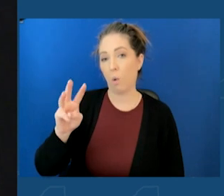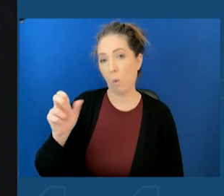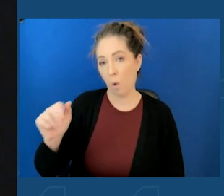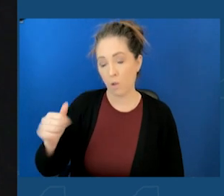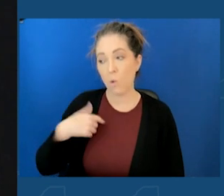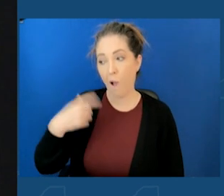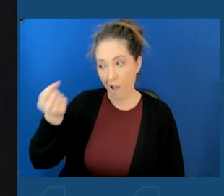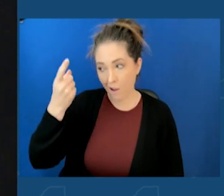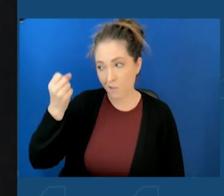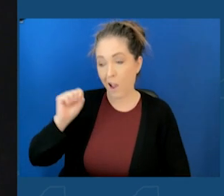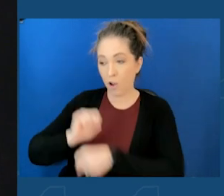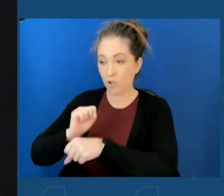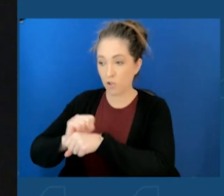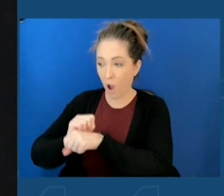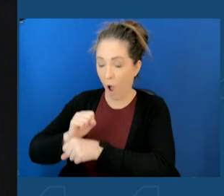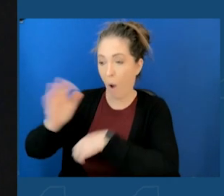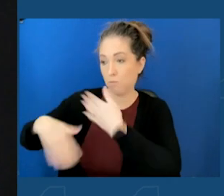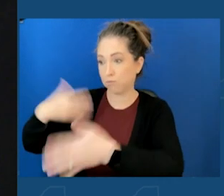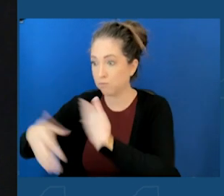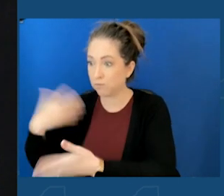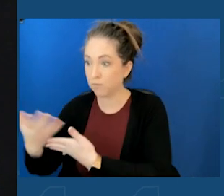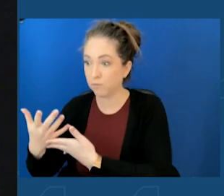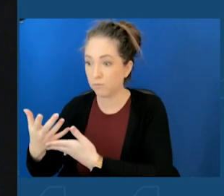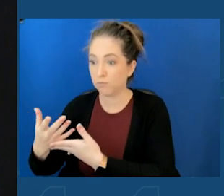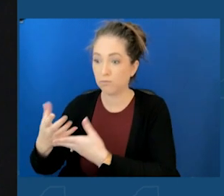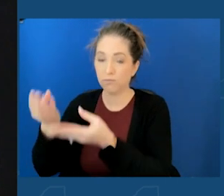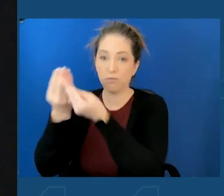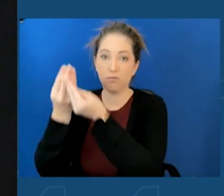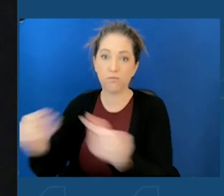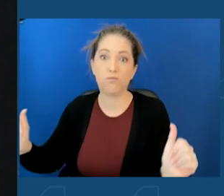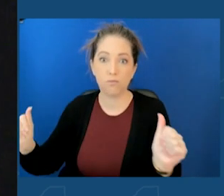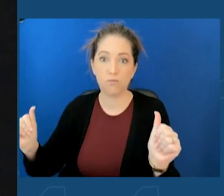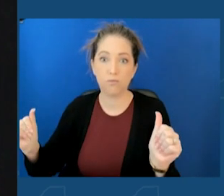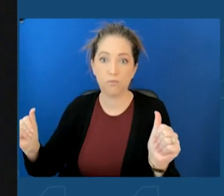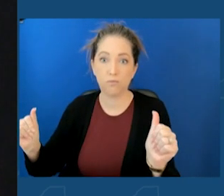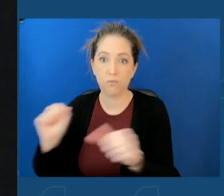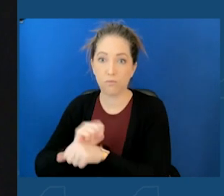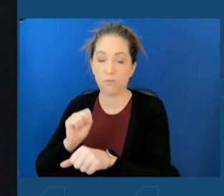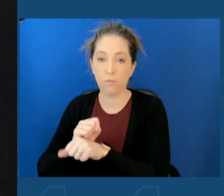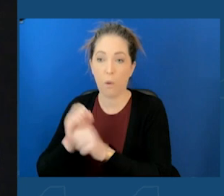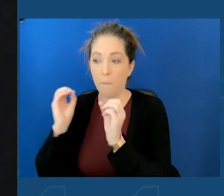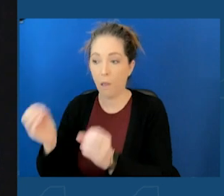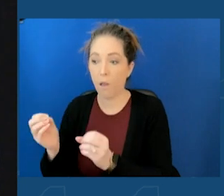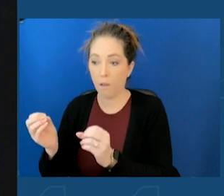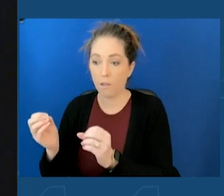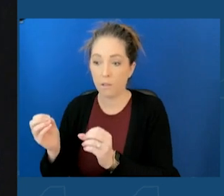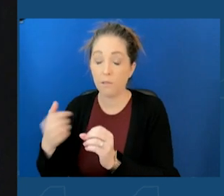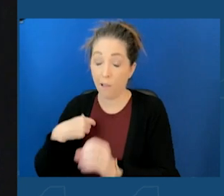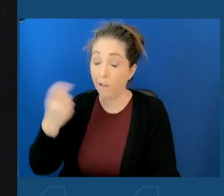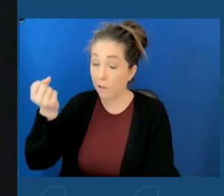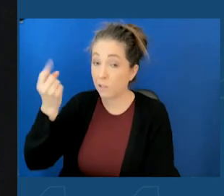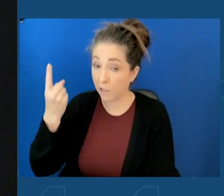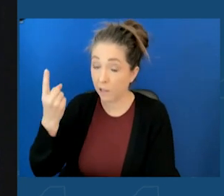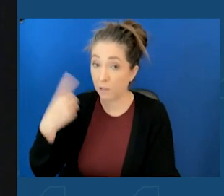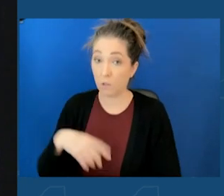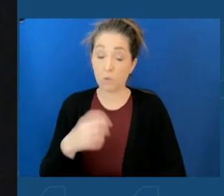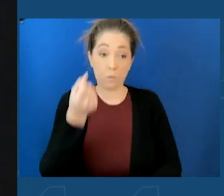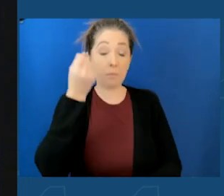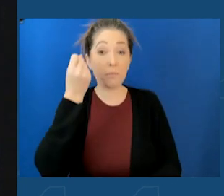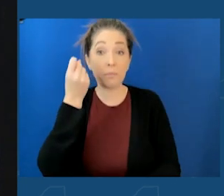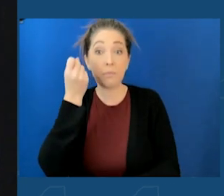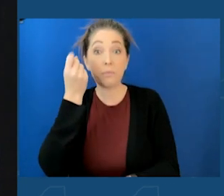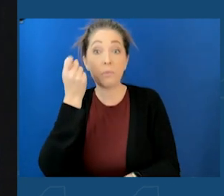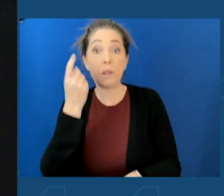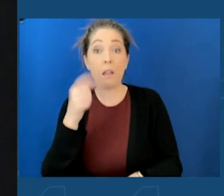dissipate when an industry goes away overnight. So when I'm able to say that this project will bring 10,000 good-paying jobs to Long